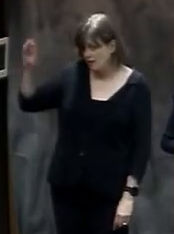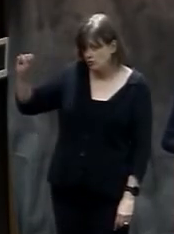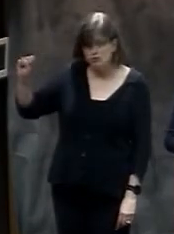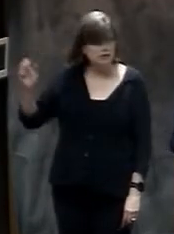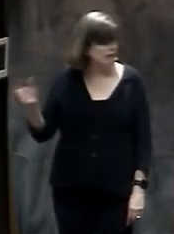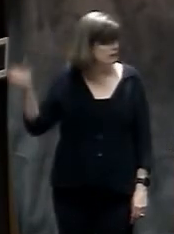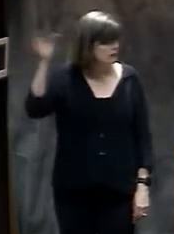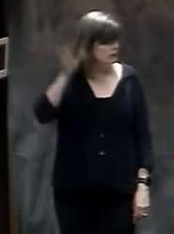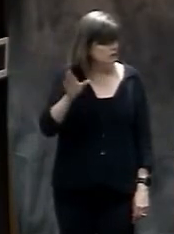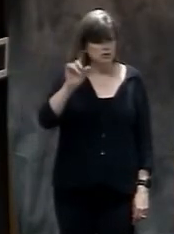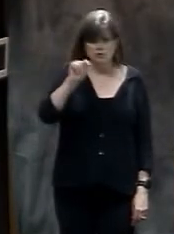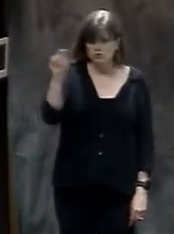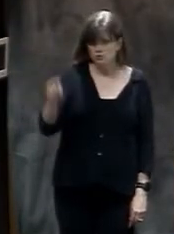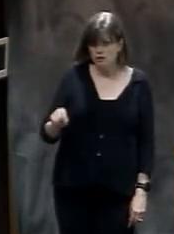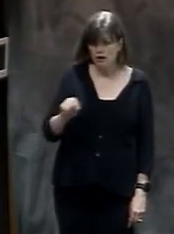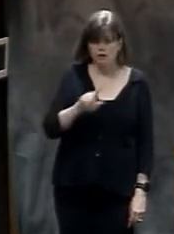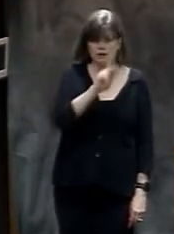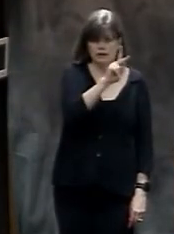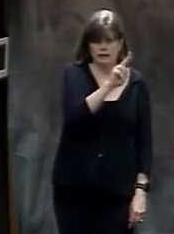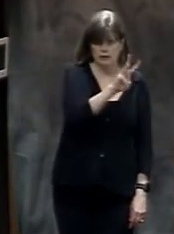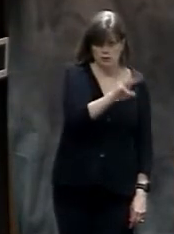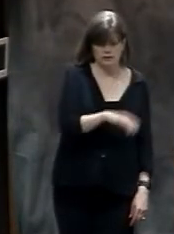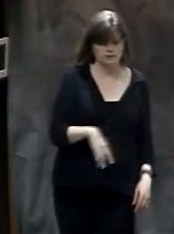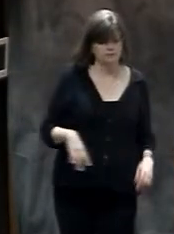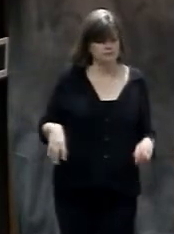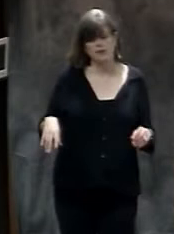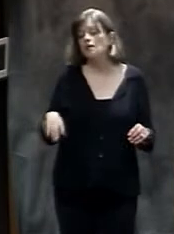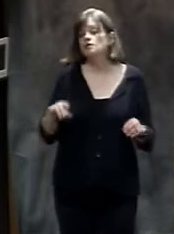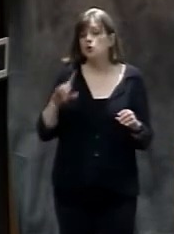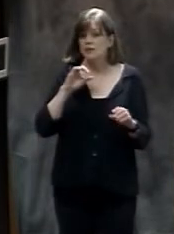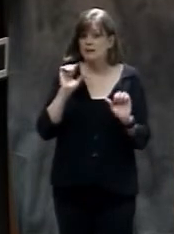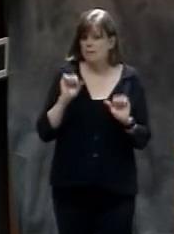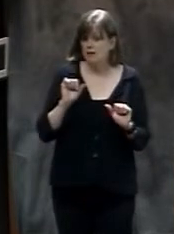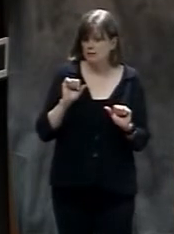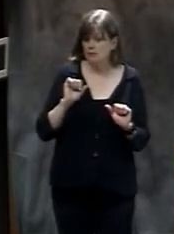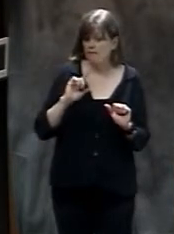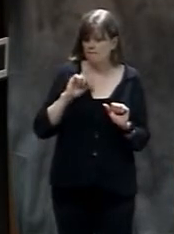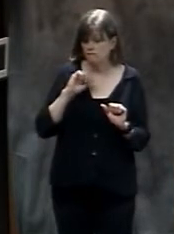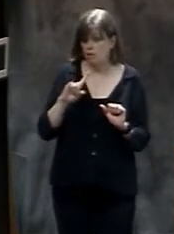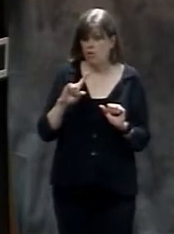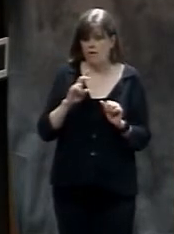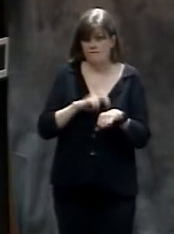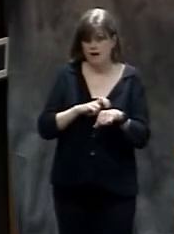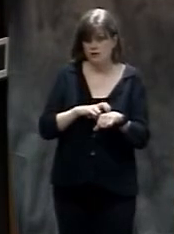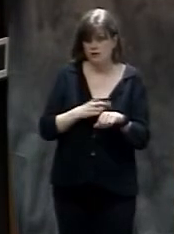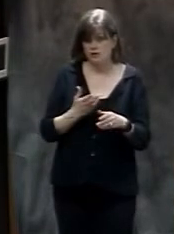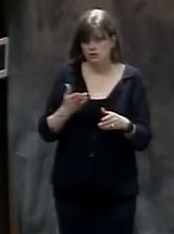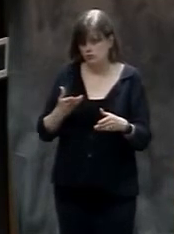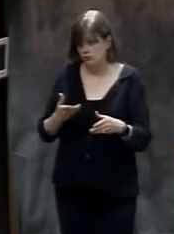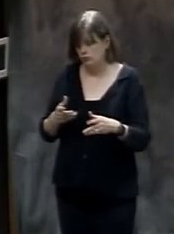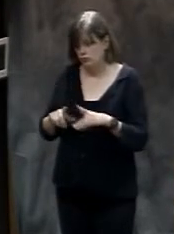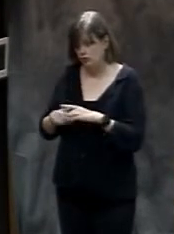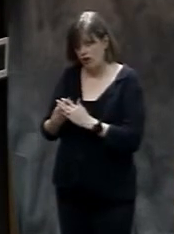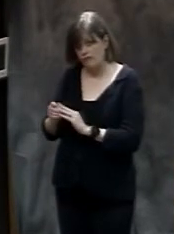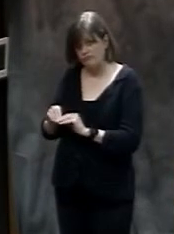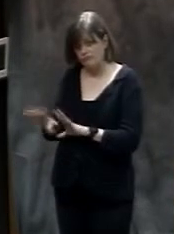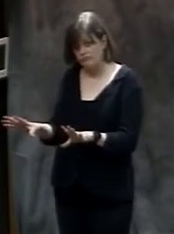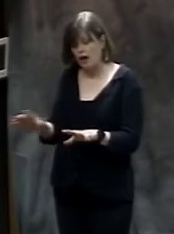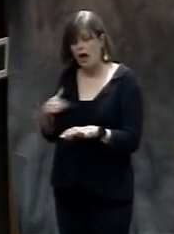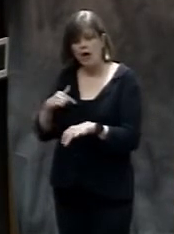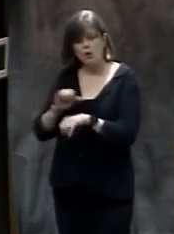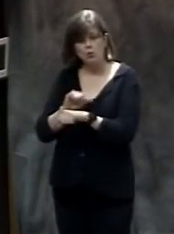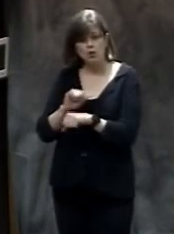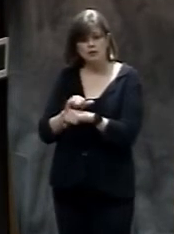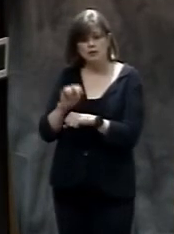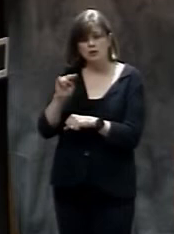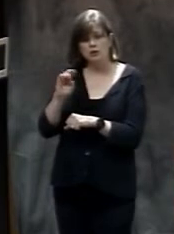Florida. So is there the potential for viral introduction? Well, in Tucson, I worked in the Nogales, Ambos Nogales area,